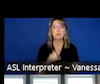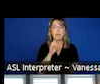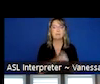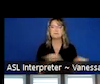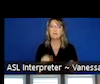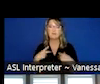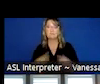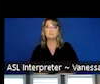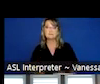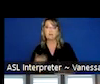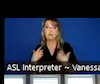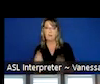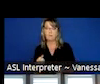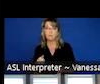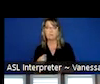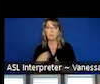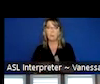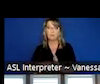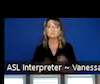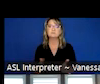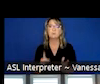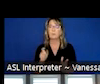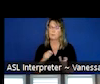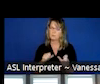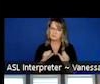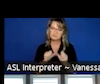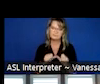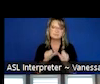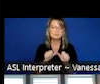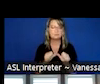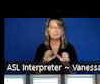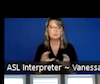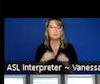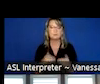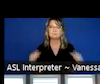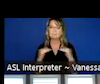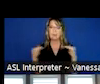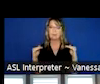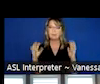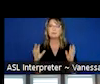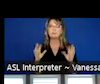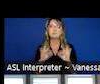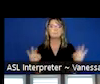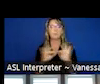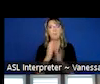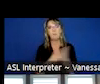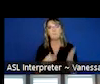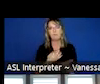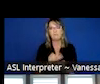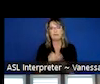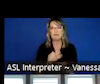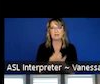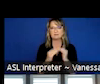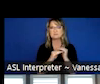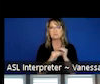health. We need to continue to pursue this because parity is an important component of financial stability